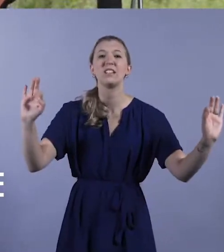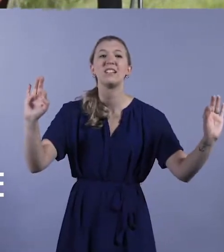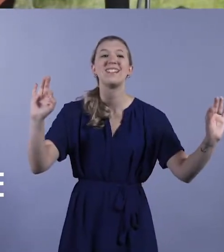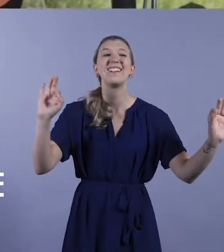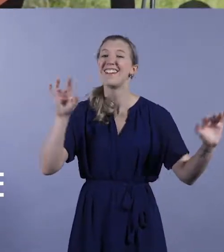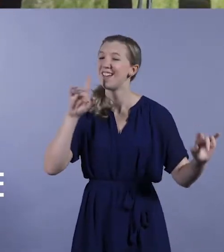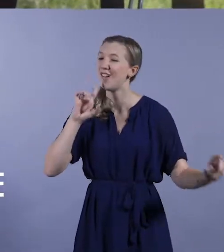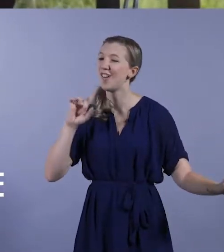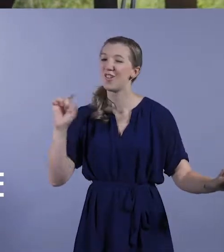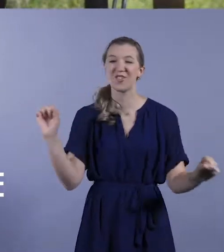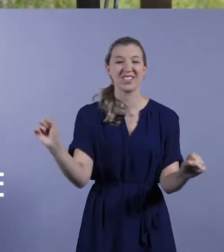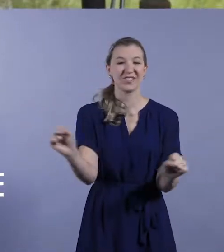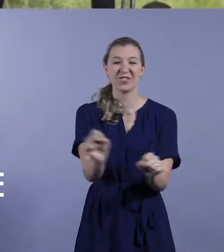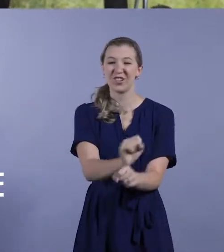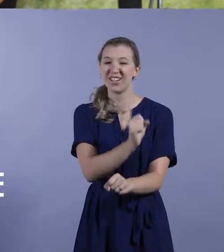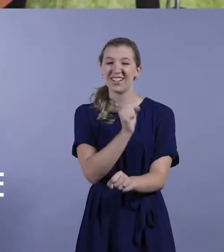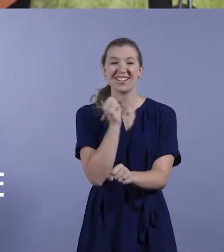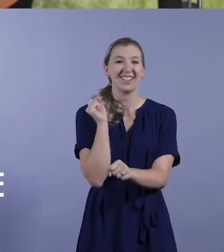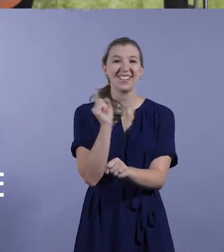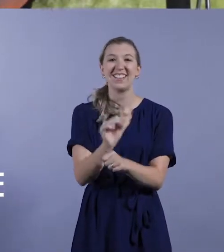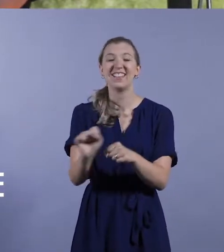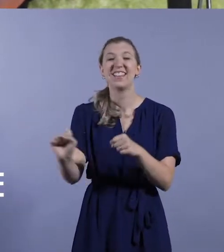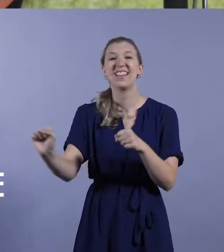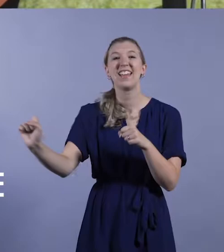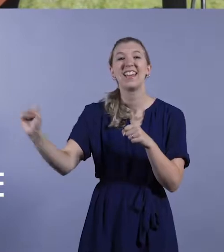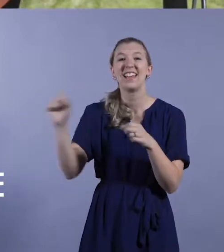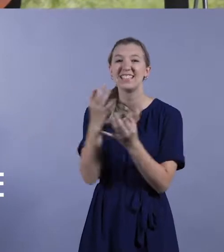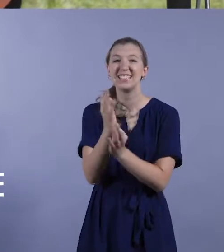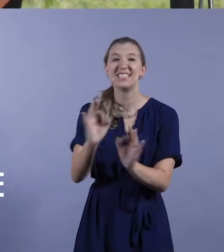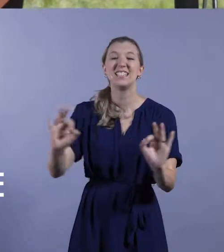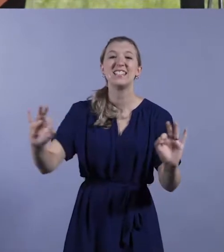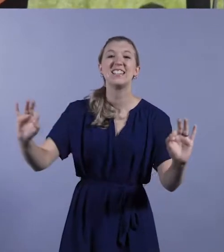free, oh, is free